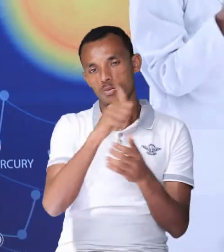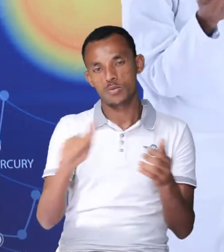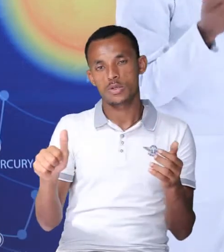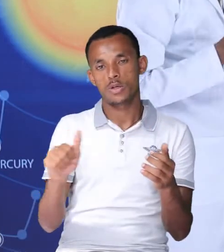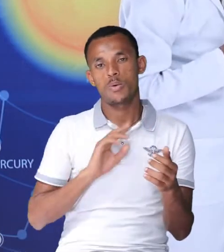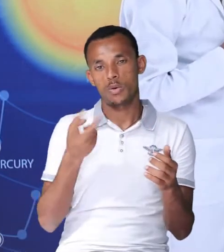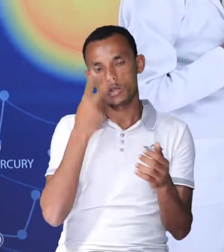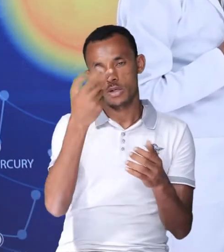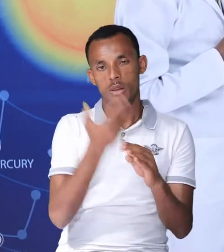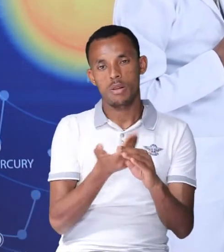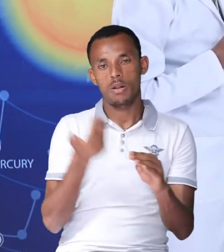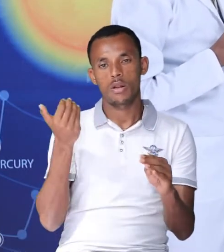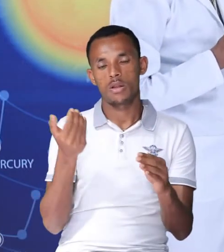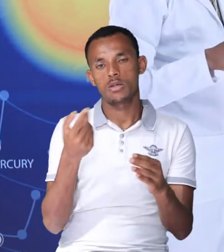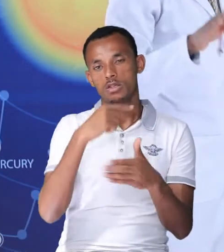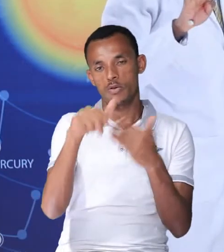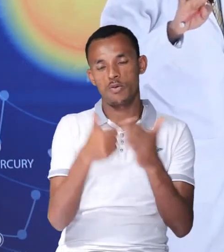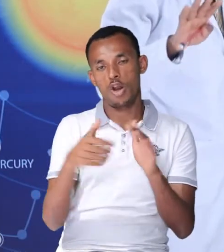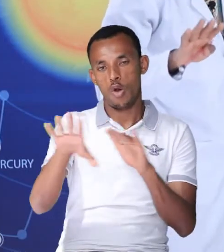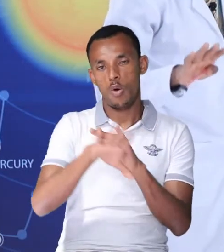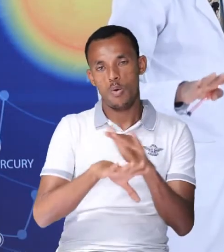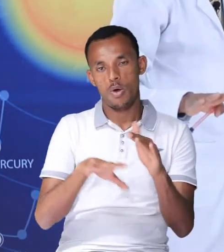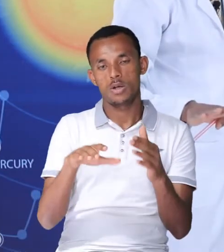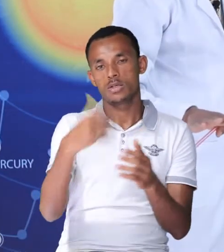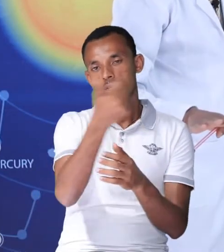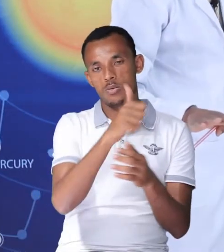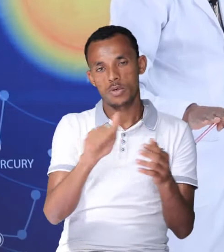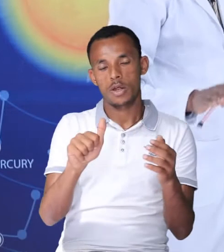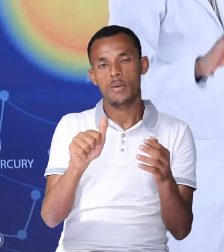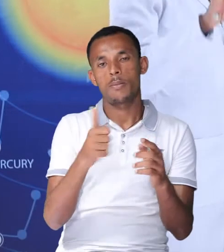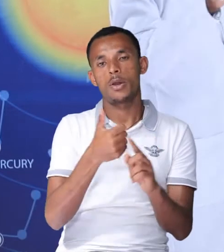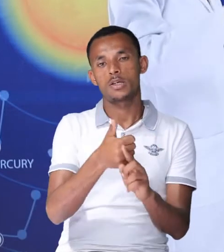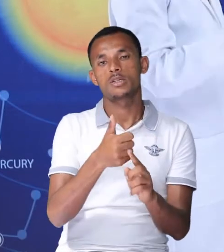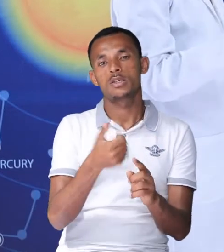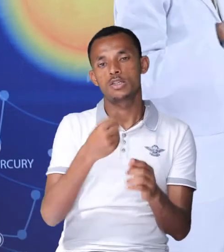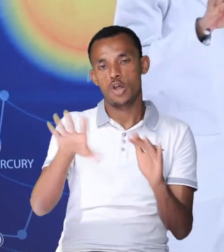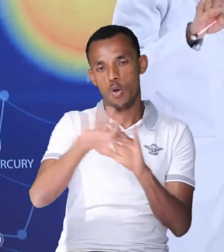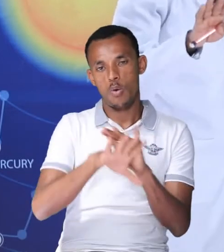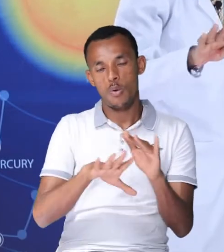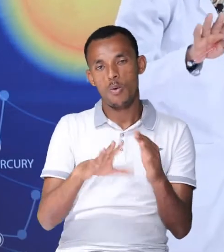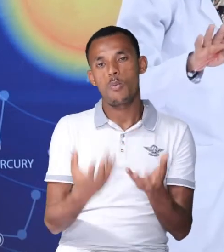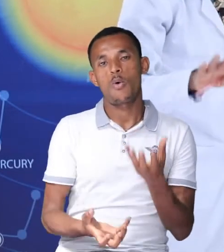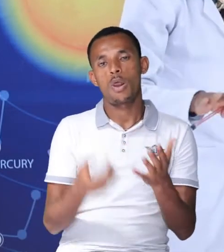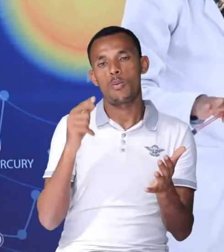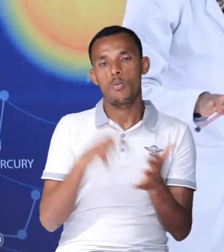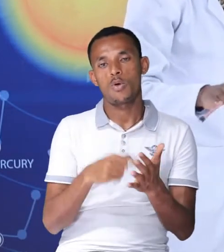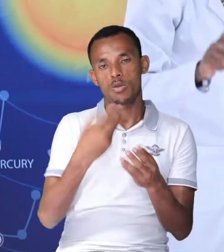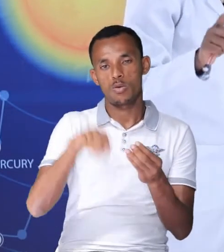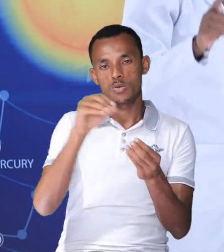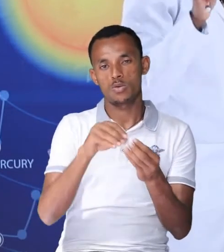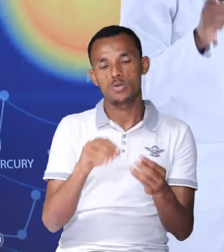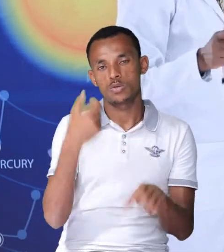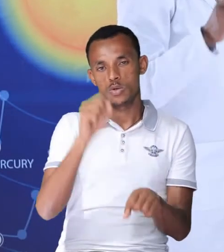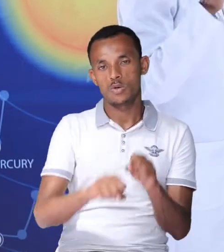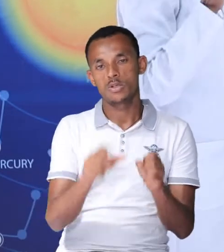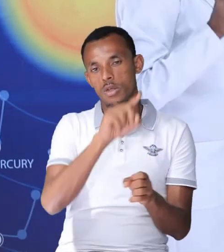we have seen earlier. Therefore, the lower the atmospheric pressure, the lower the boiling point also.